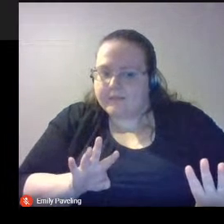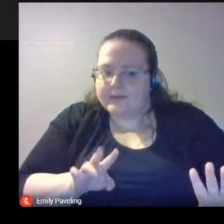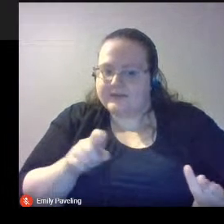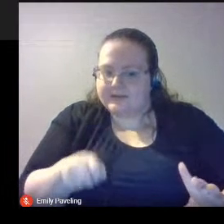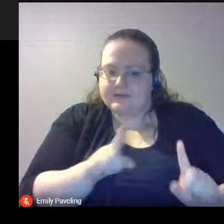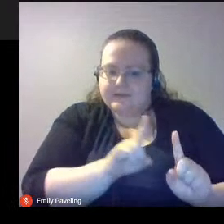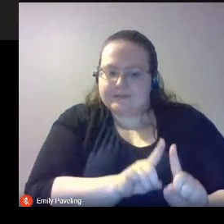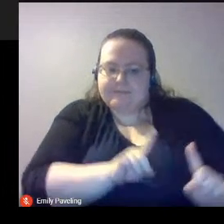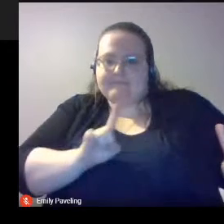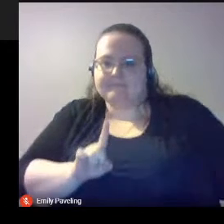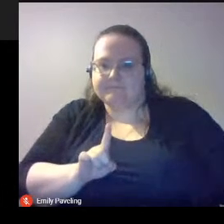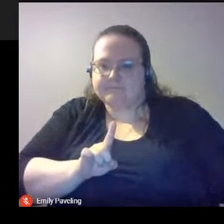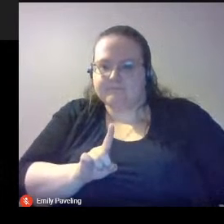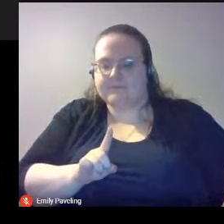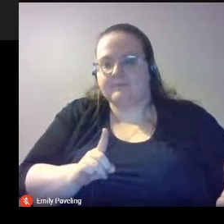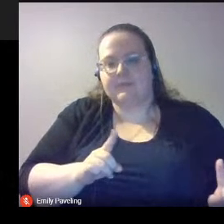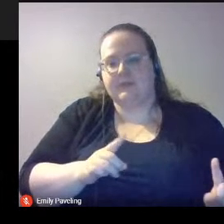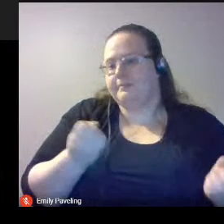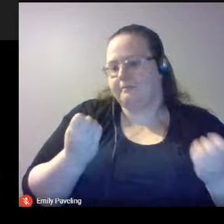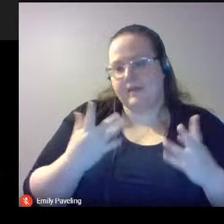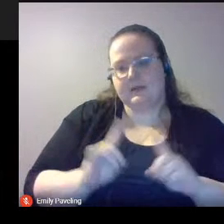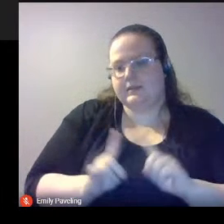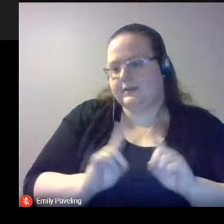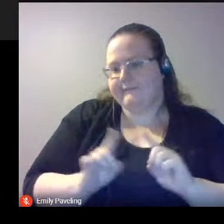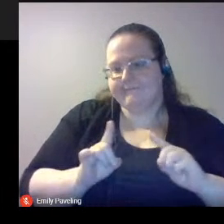reality that we are in with COVID-19.